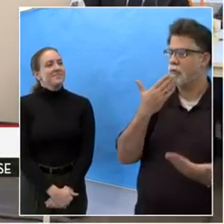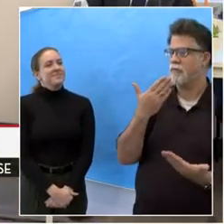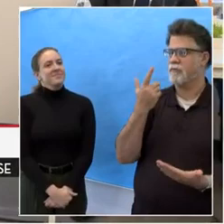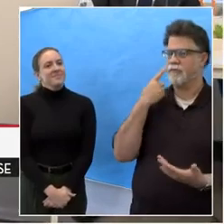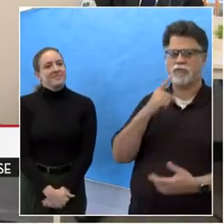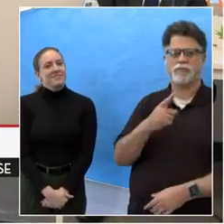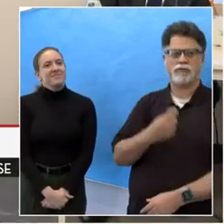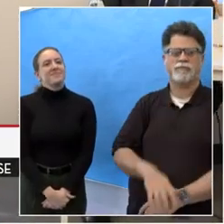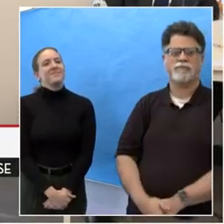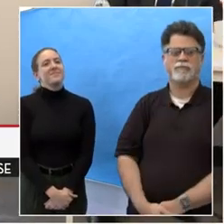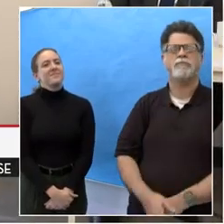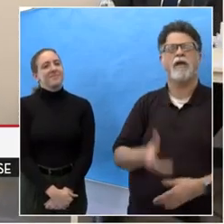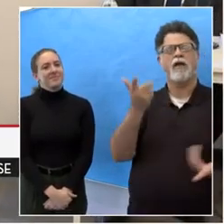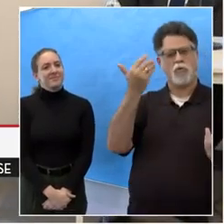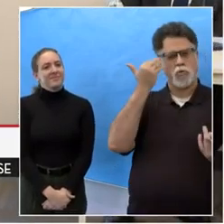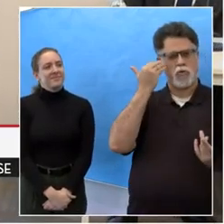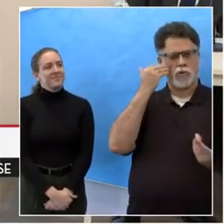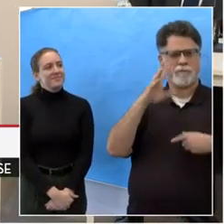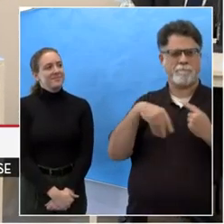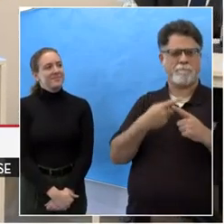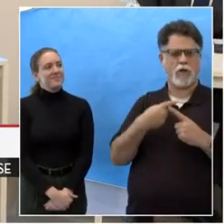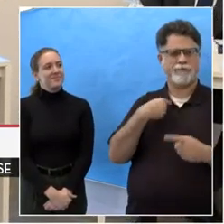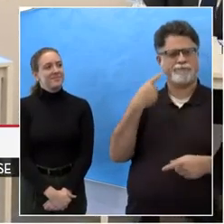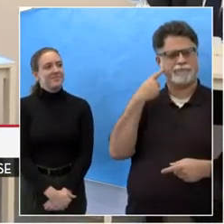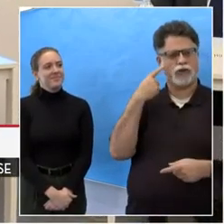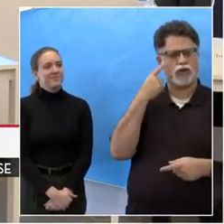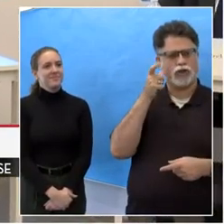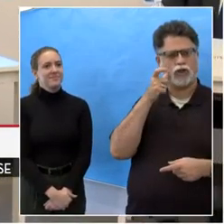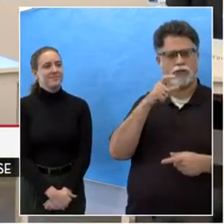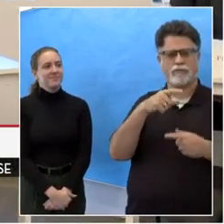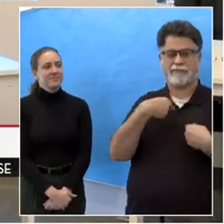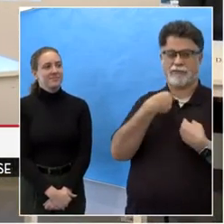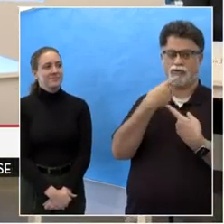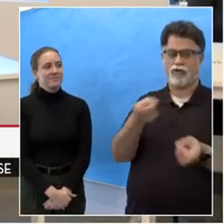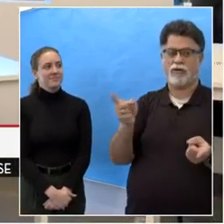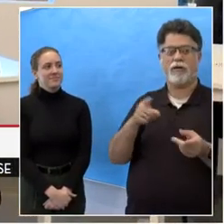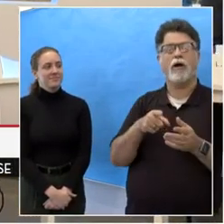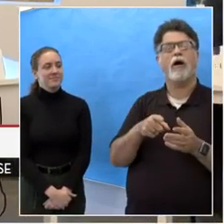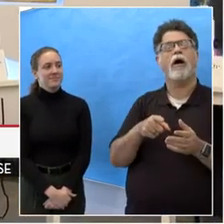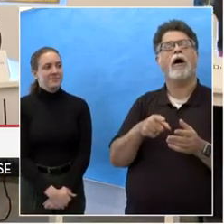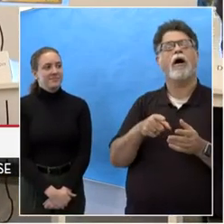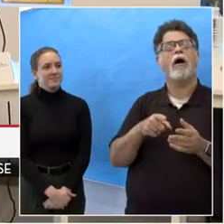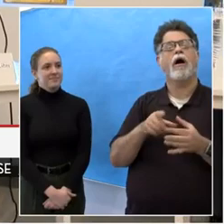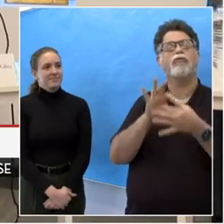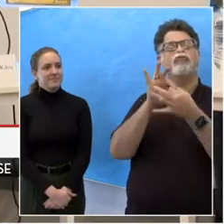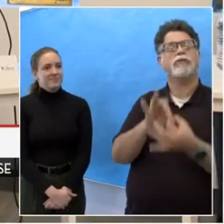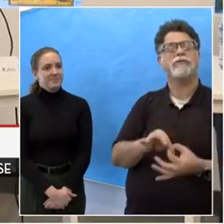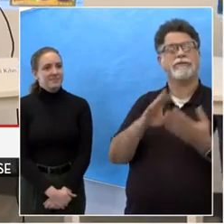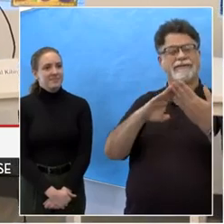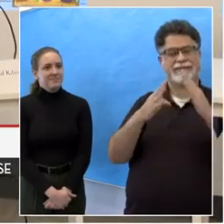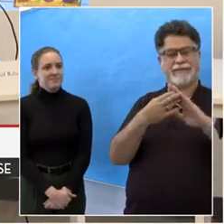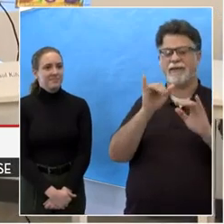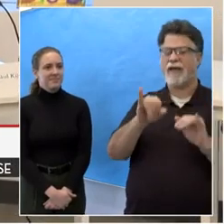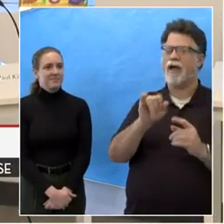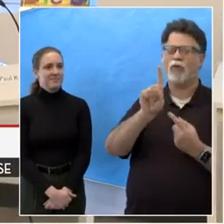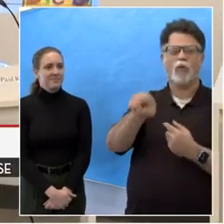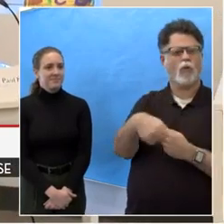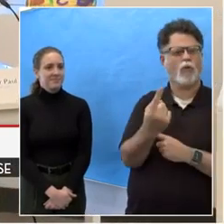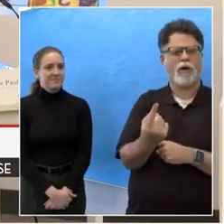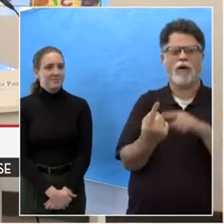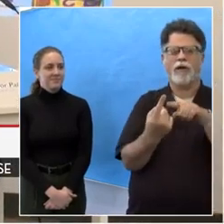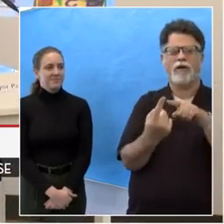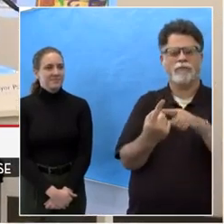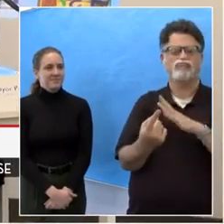say again, in our city, we have the unique and wonderful opportunity to have 69 different